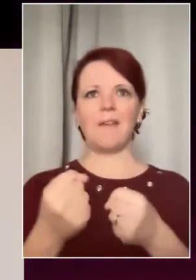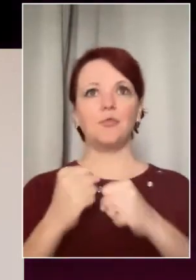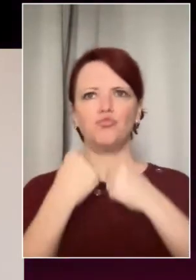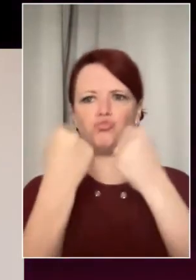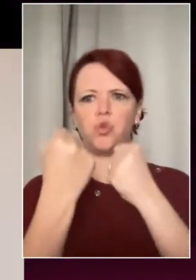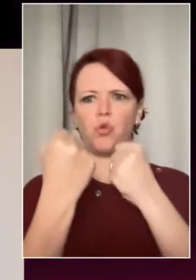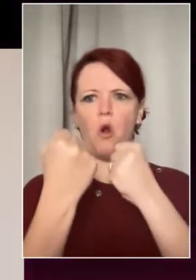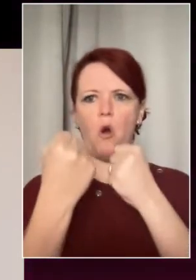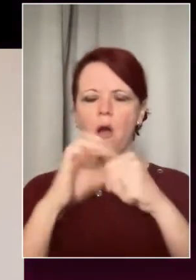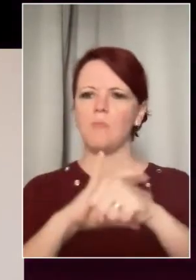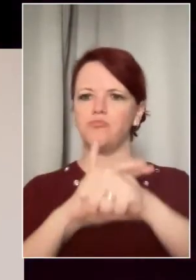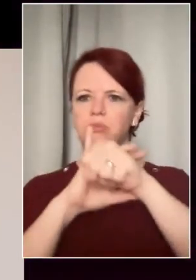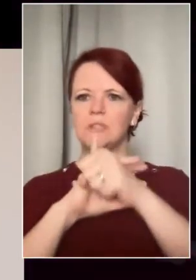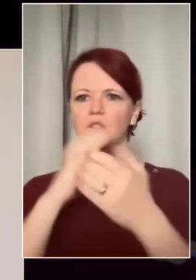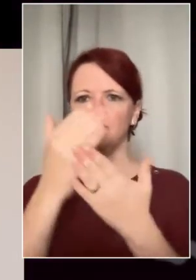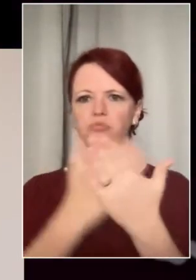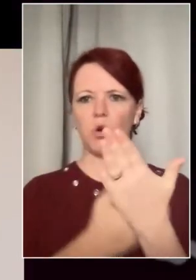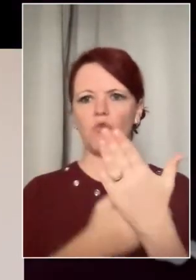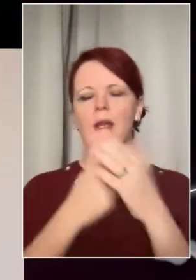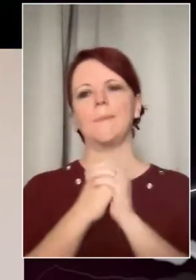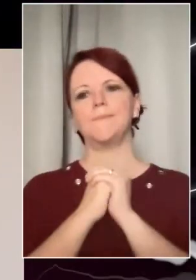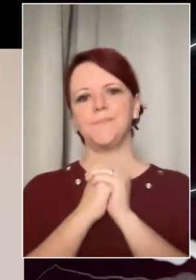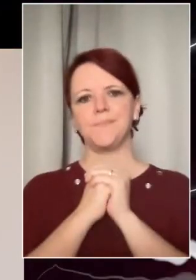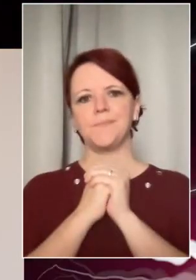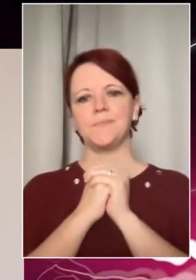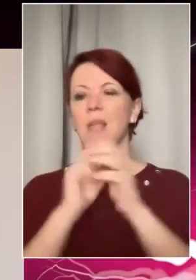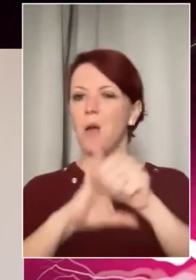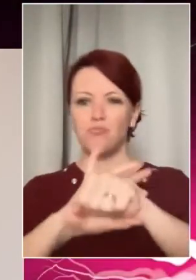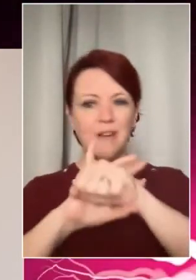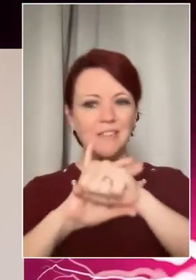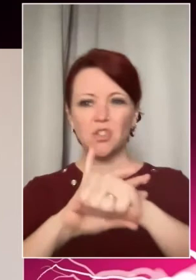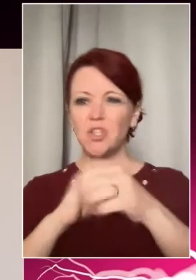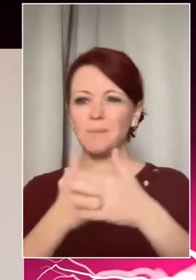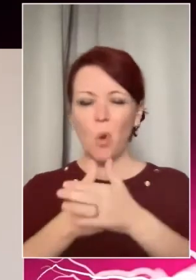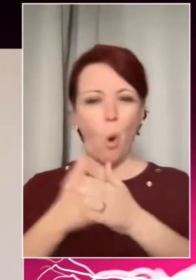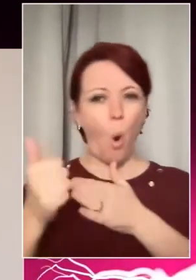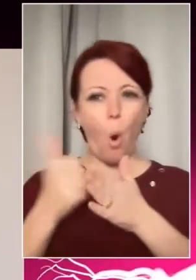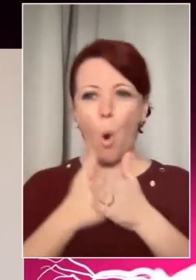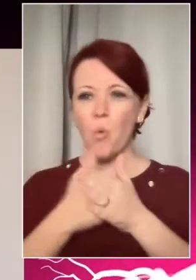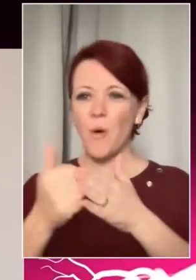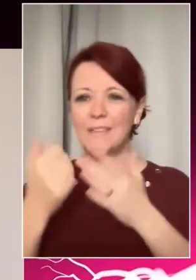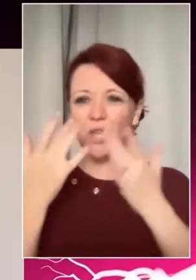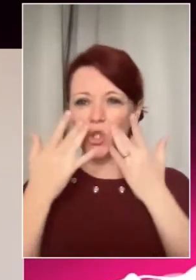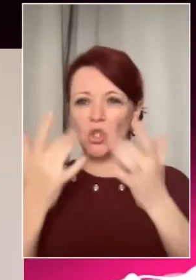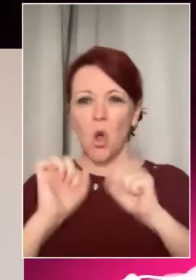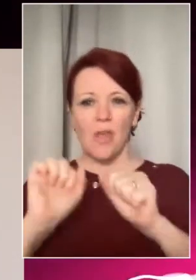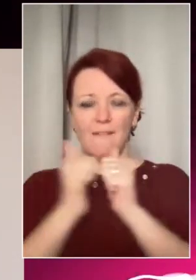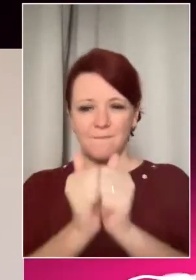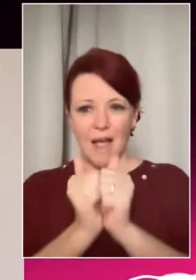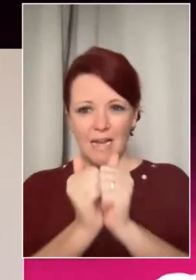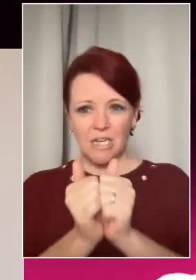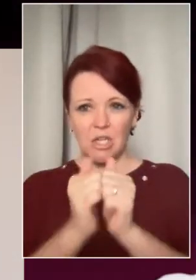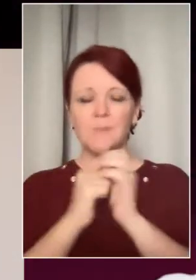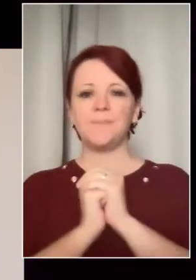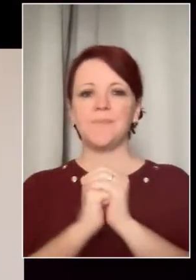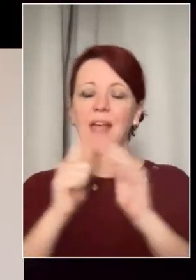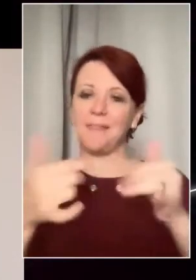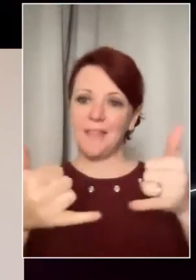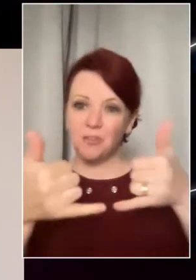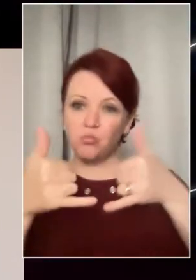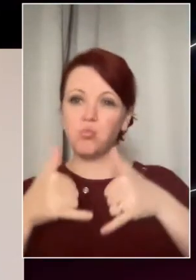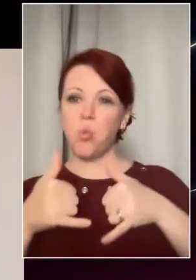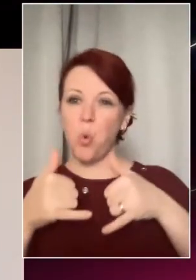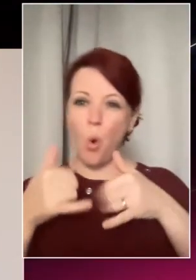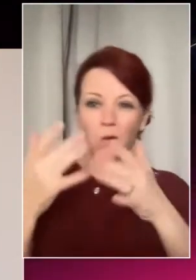Apprentices have consistently demonstrated their value through unprecedented national events. These awards have reflected these